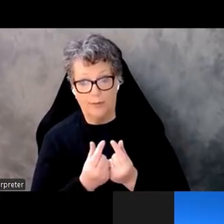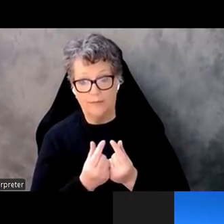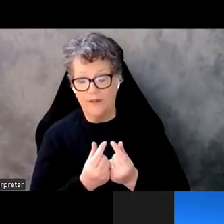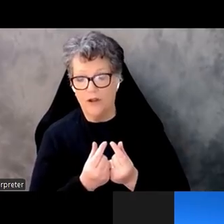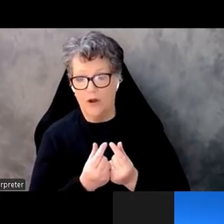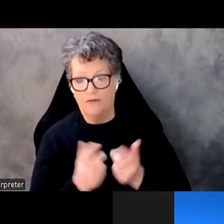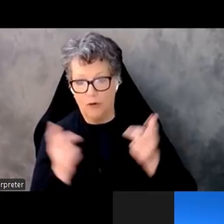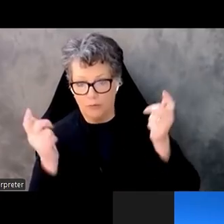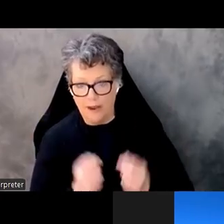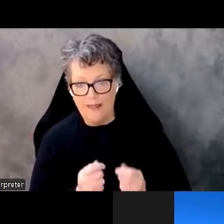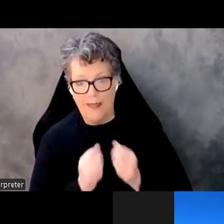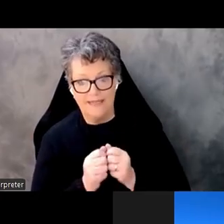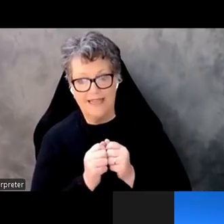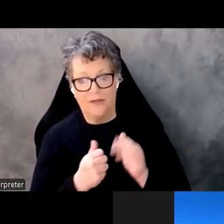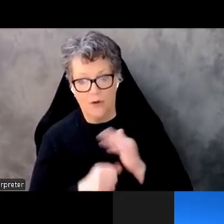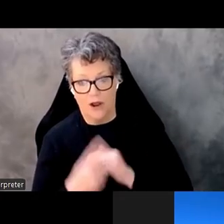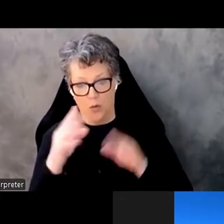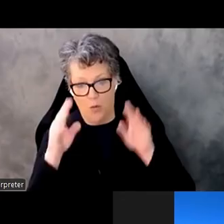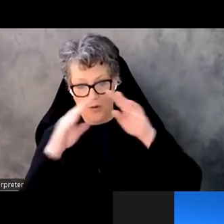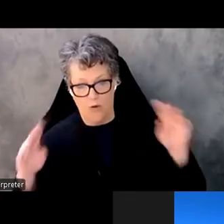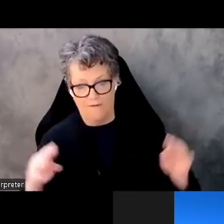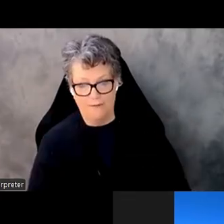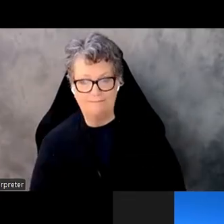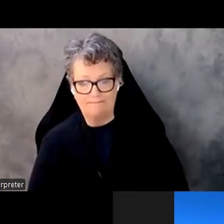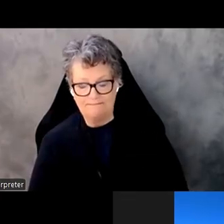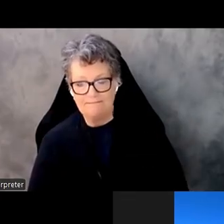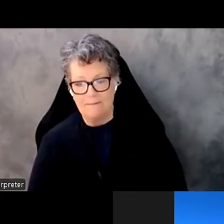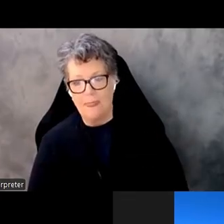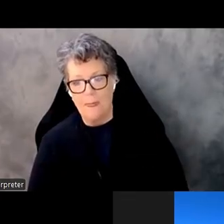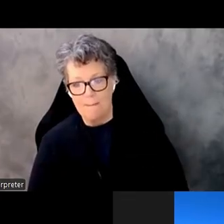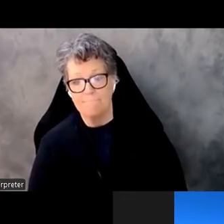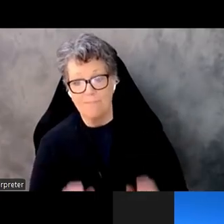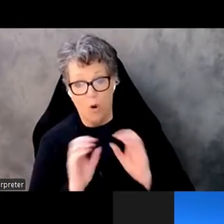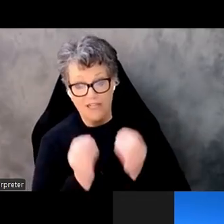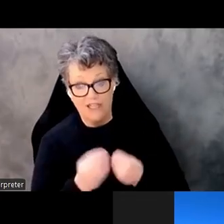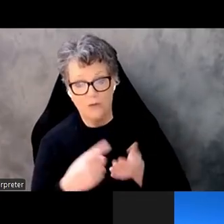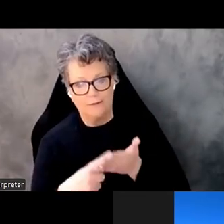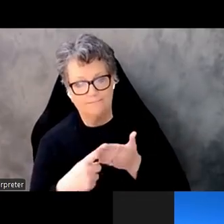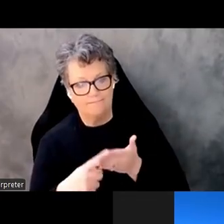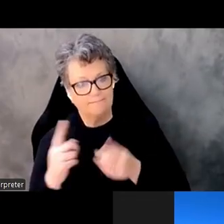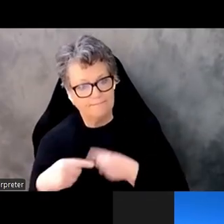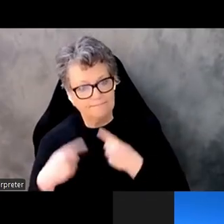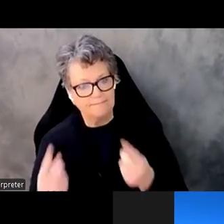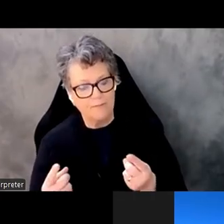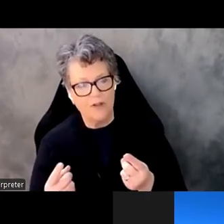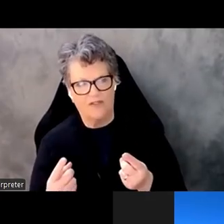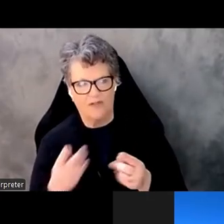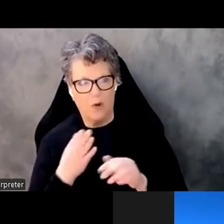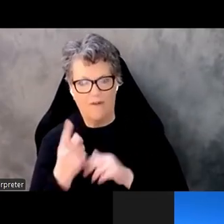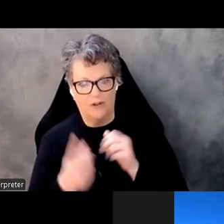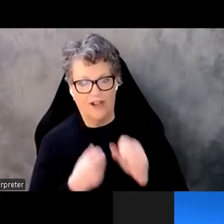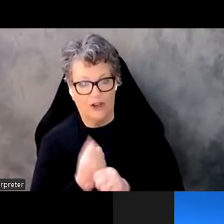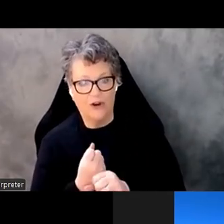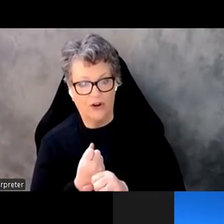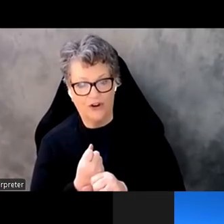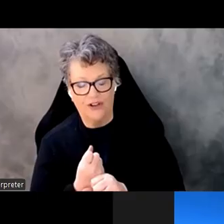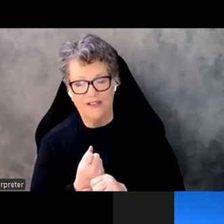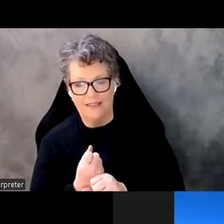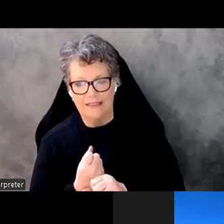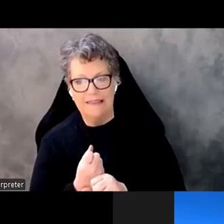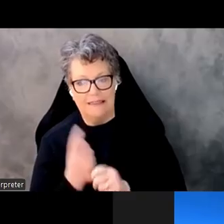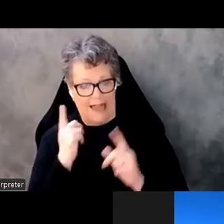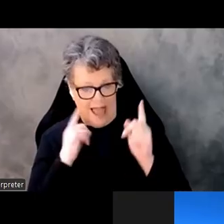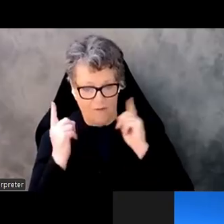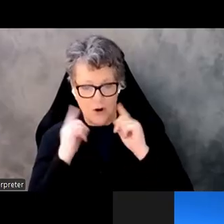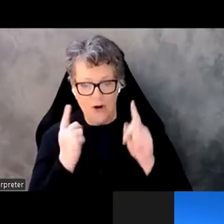bringing everyone together under one roof. This is something that as an organization we have been talking about for well over a year. I have heard